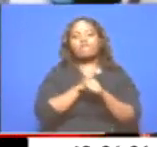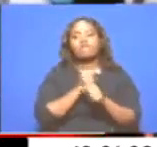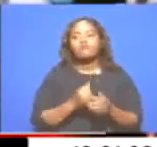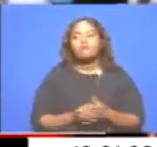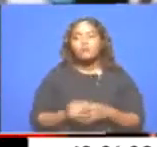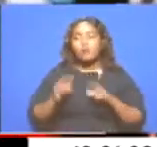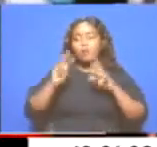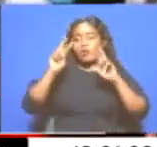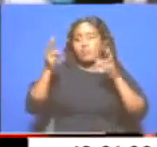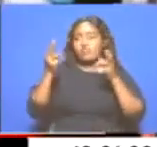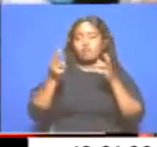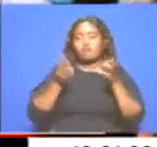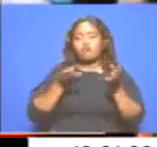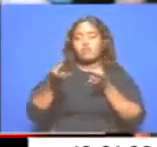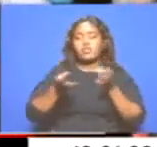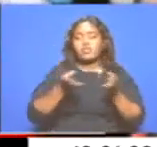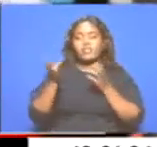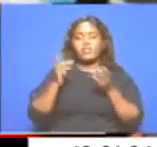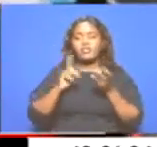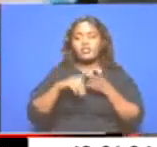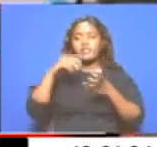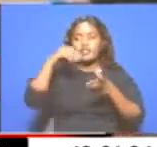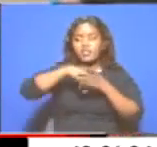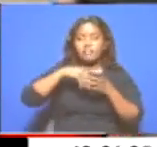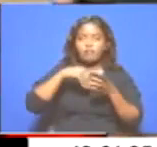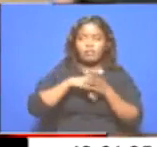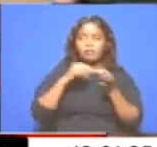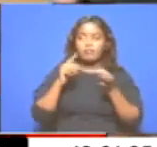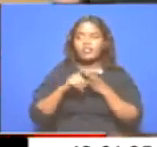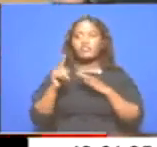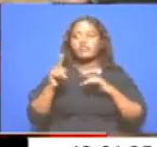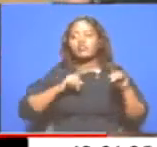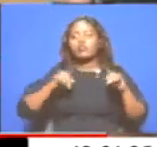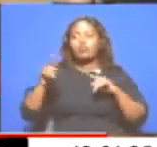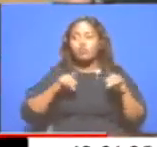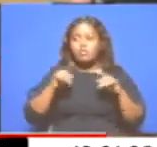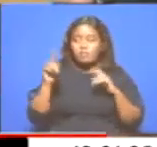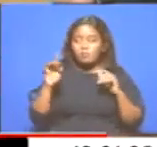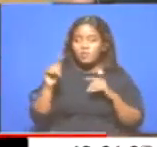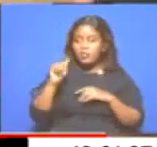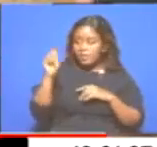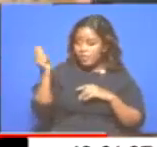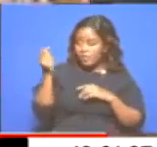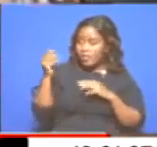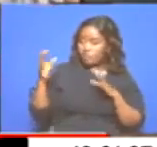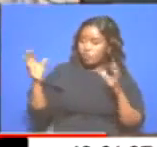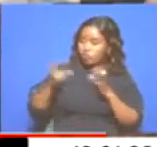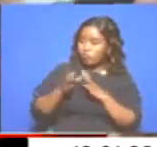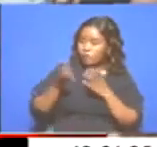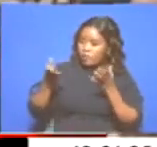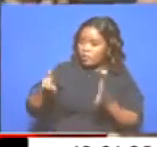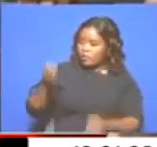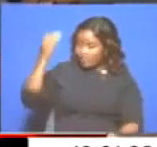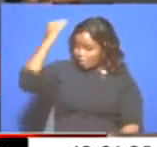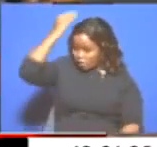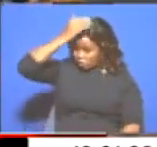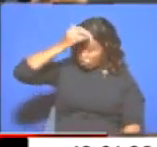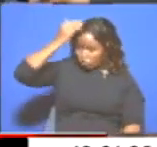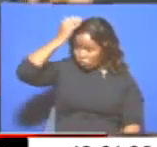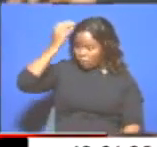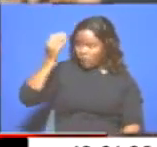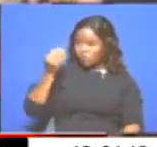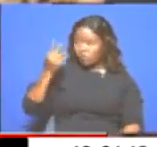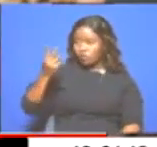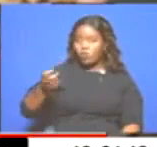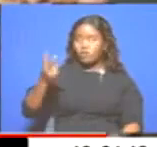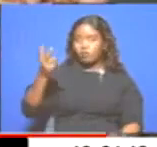trade, investment and tourism, the Kenyan Pavilion here at Expo Dubai 2020 continues to